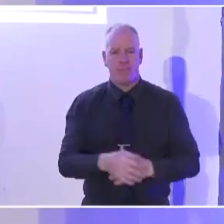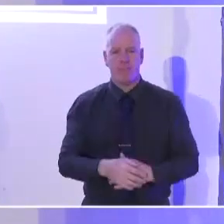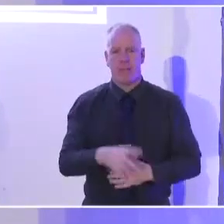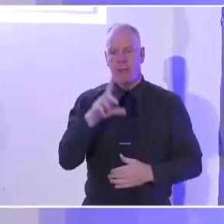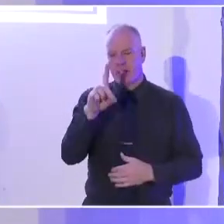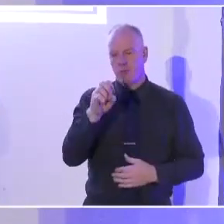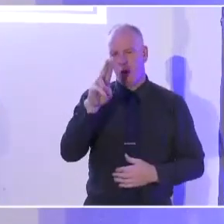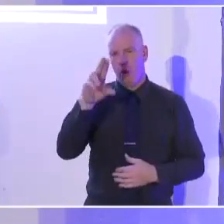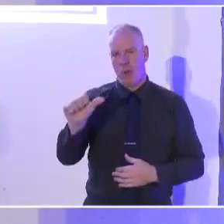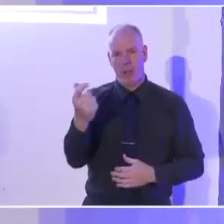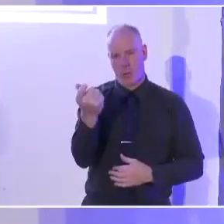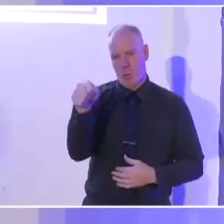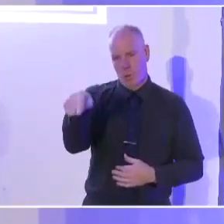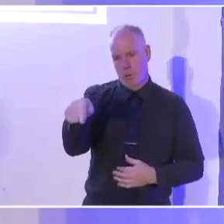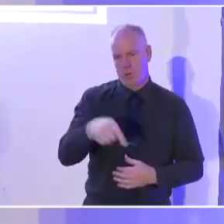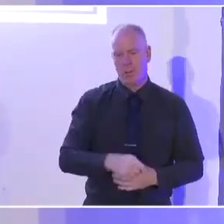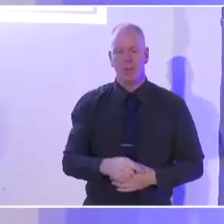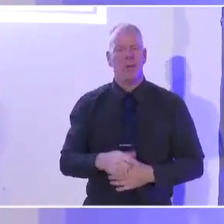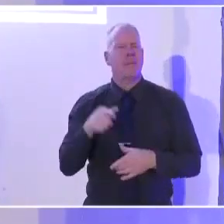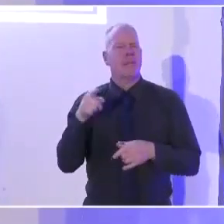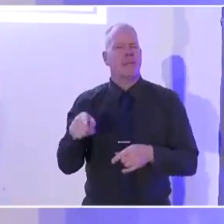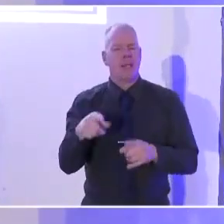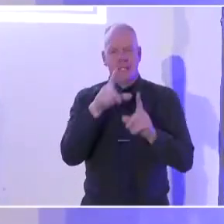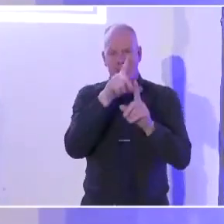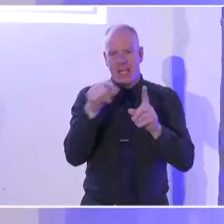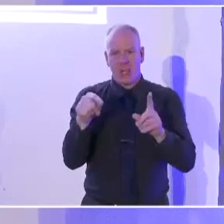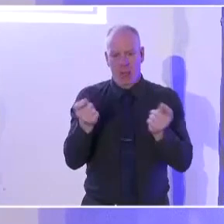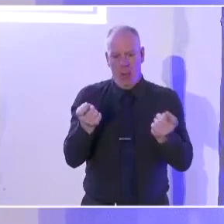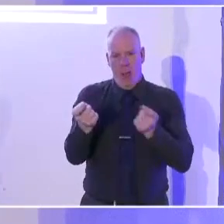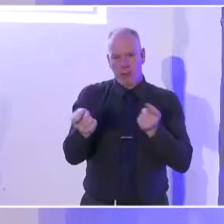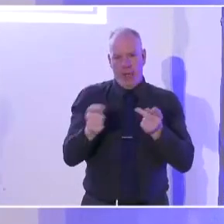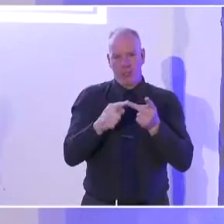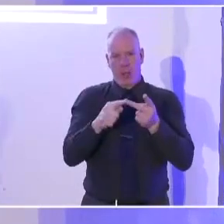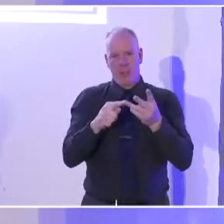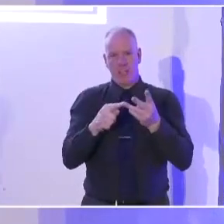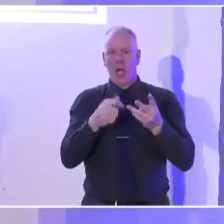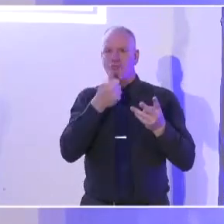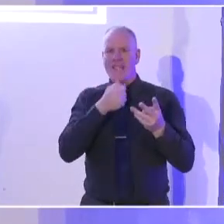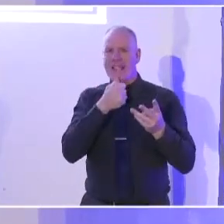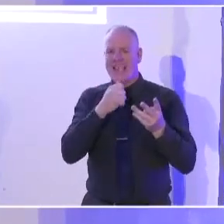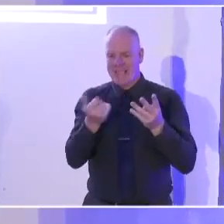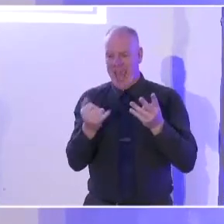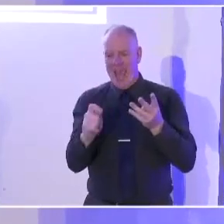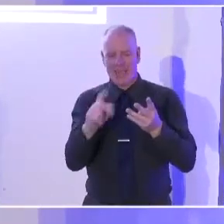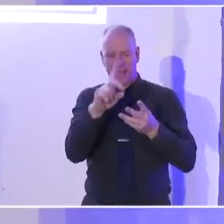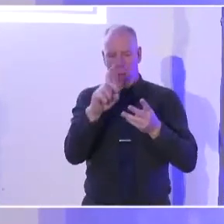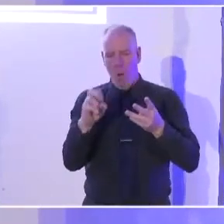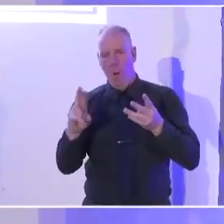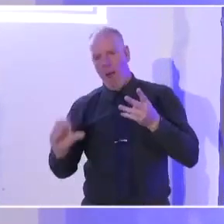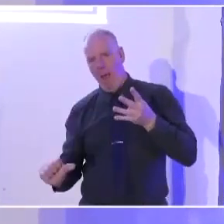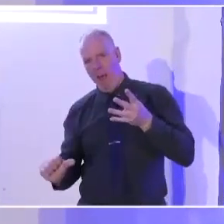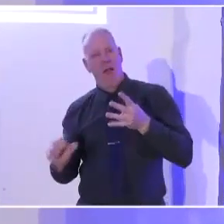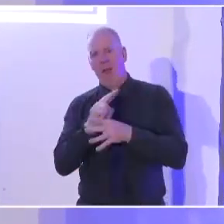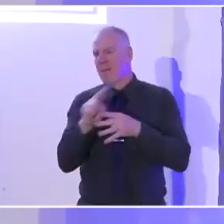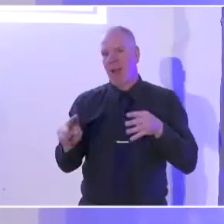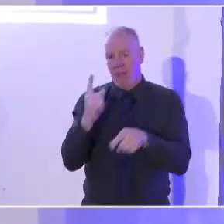DORA coming down the tracks as well. That's the Digital Operational Resilience Act. Again, it's not a law that's currently